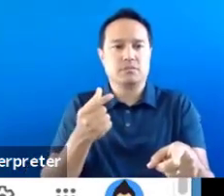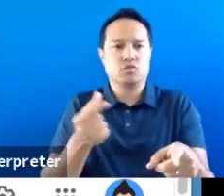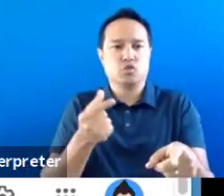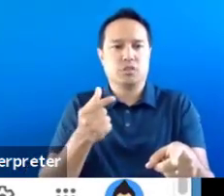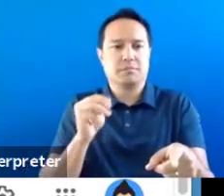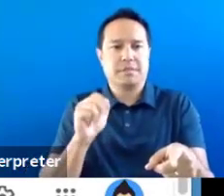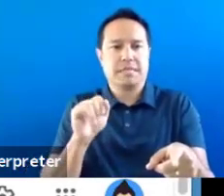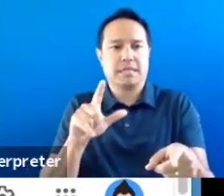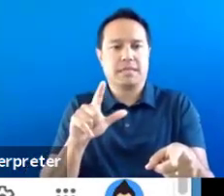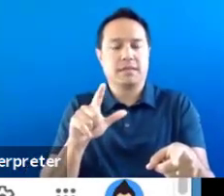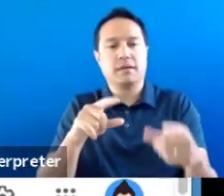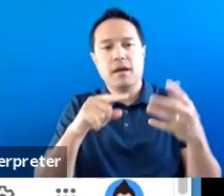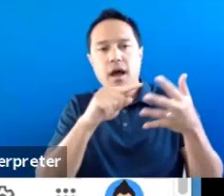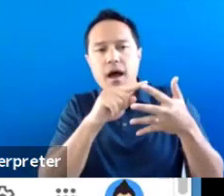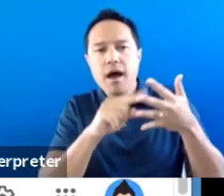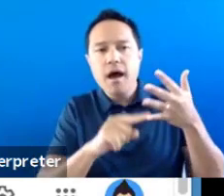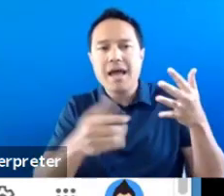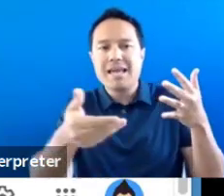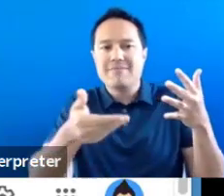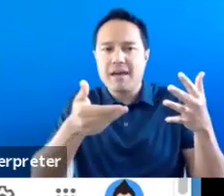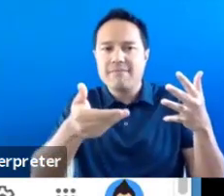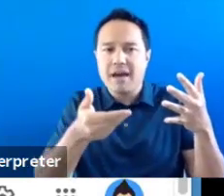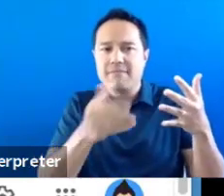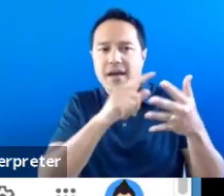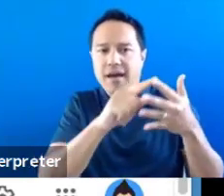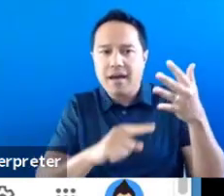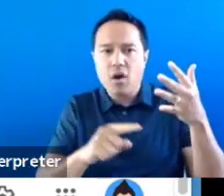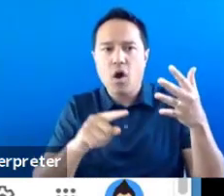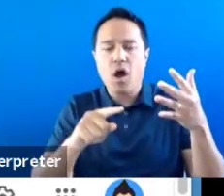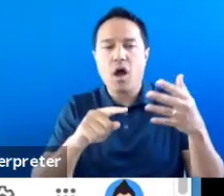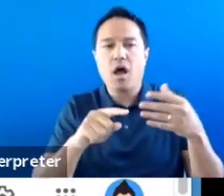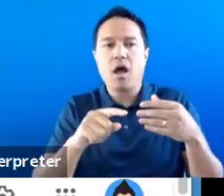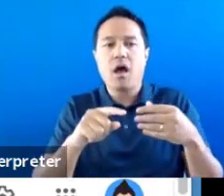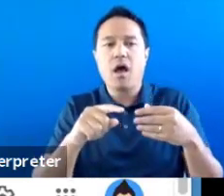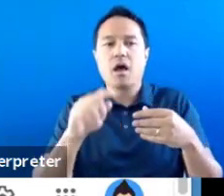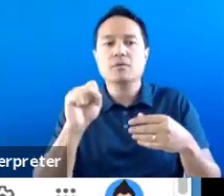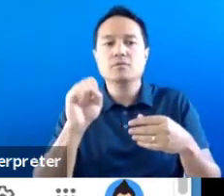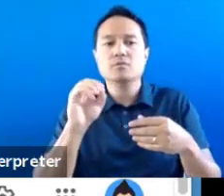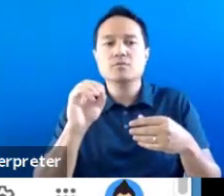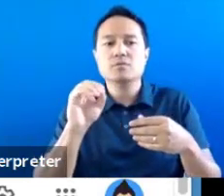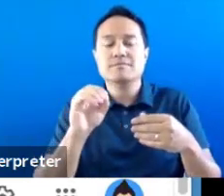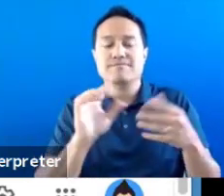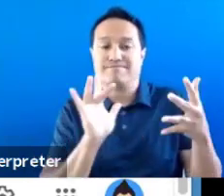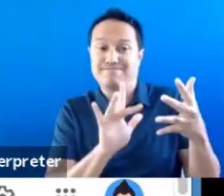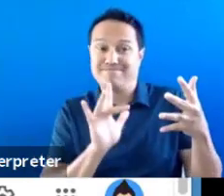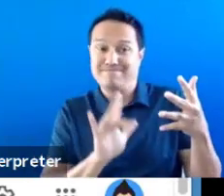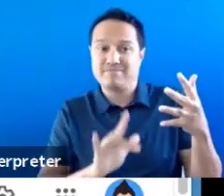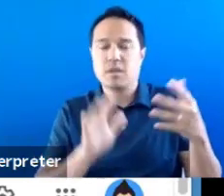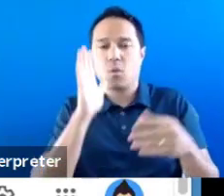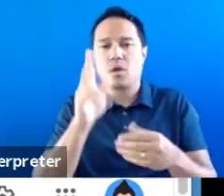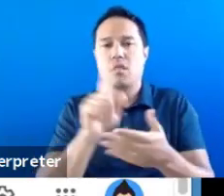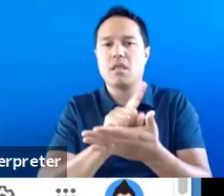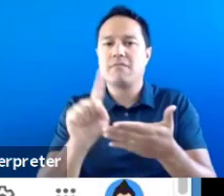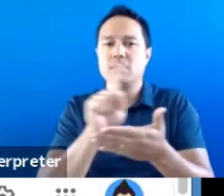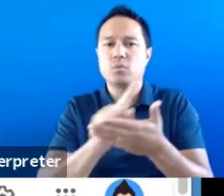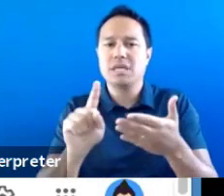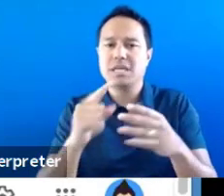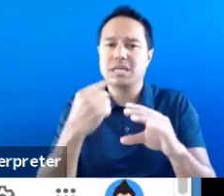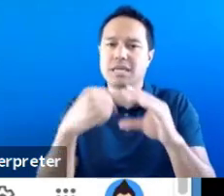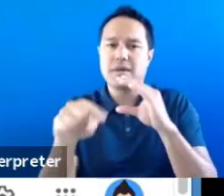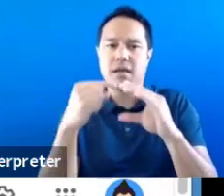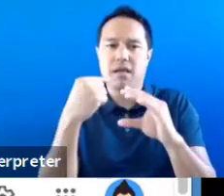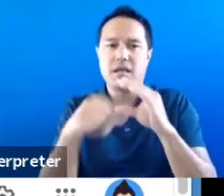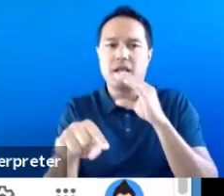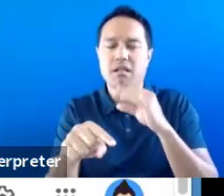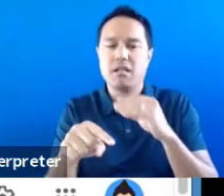of these guardians. What that does is it sends them a weekly email and update of what has been